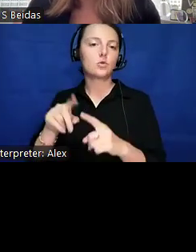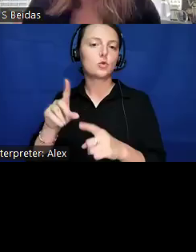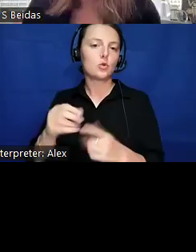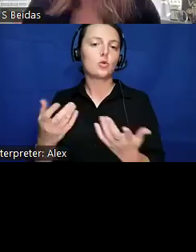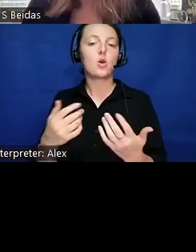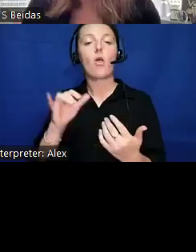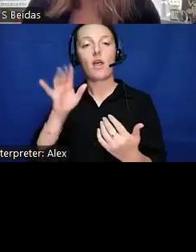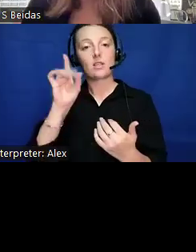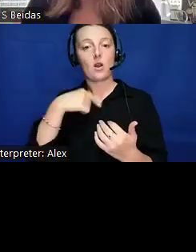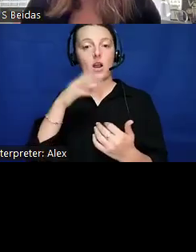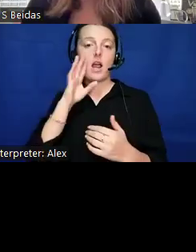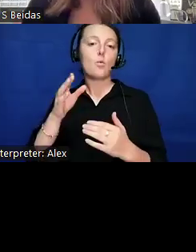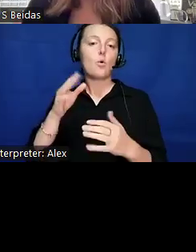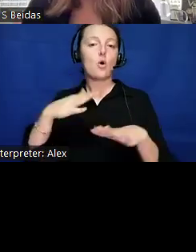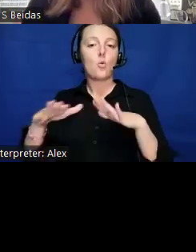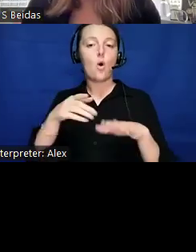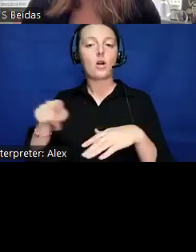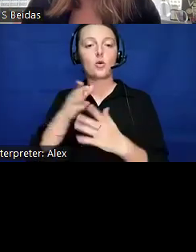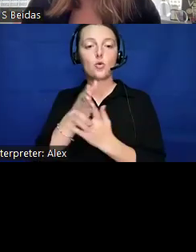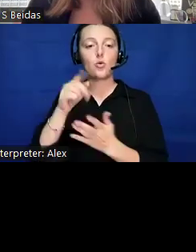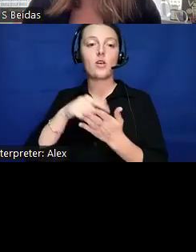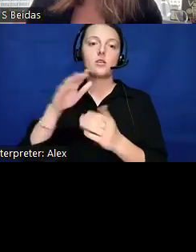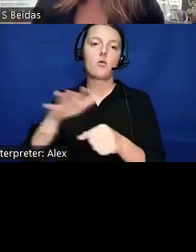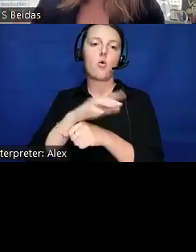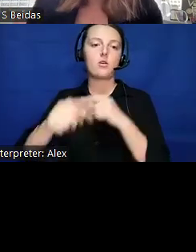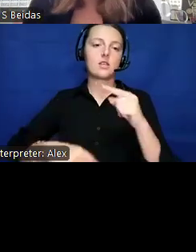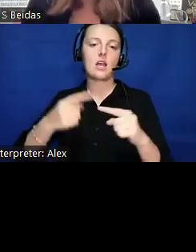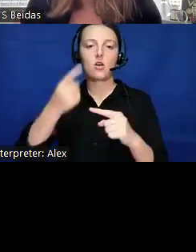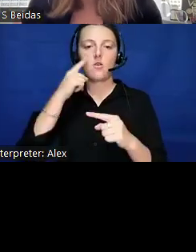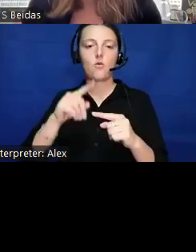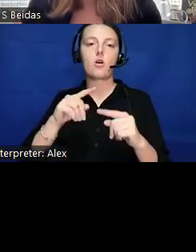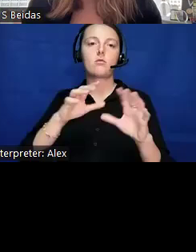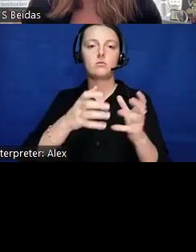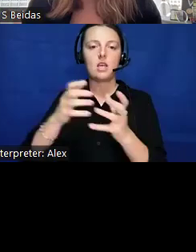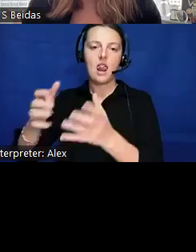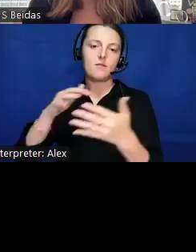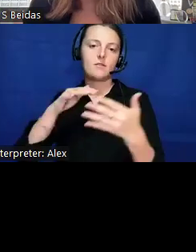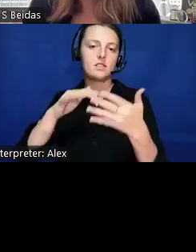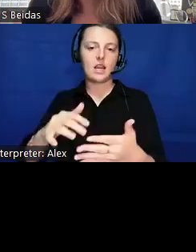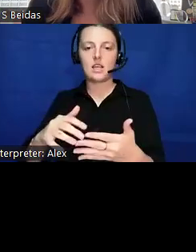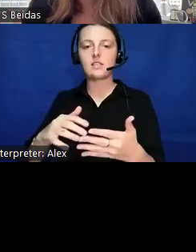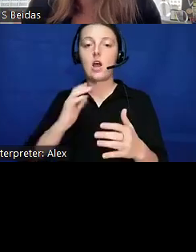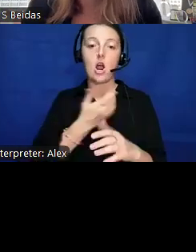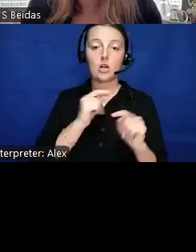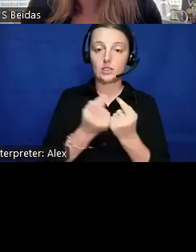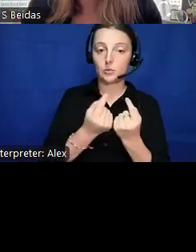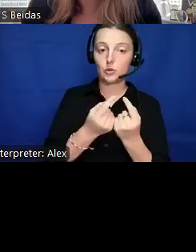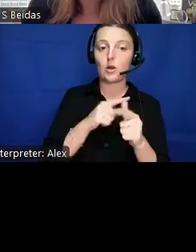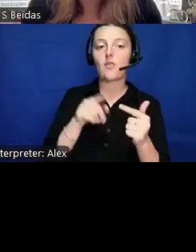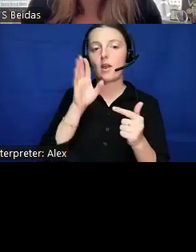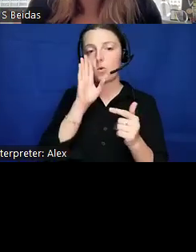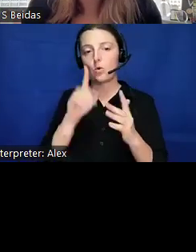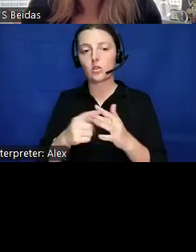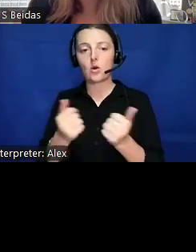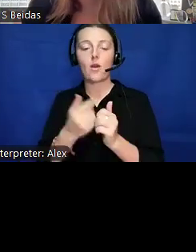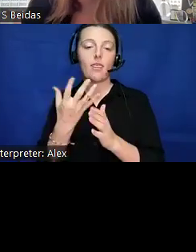of studies that our team has done. And I'm going to start with first what the gap is. So firearms are now the leading